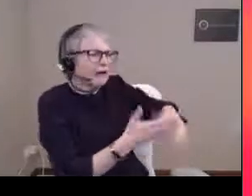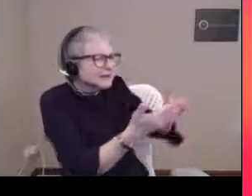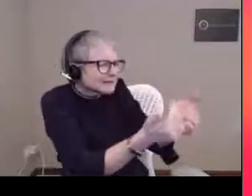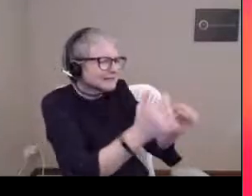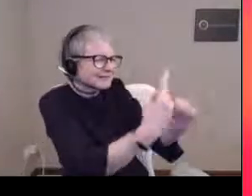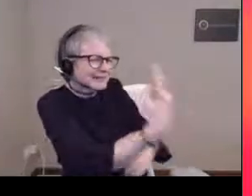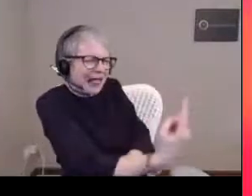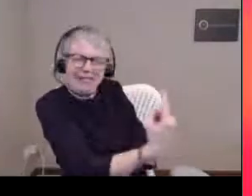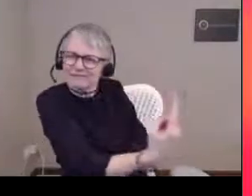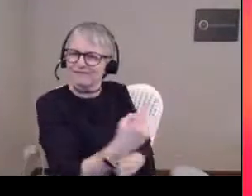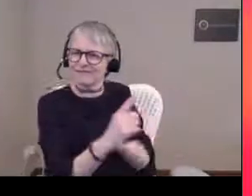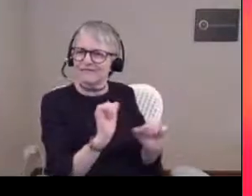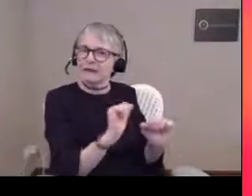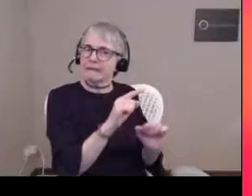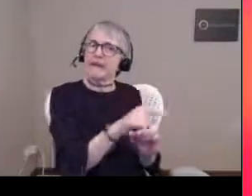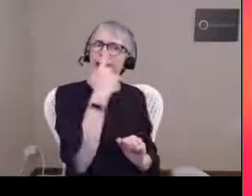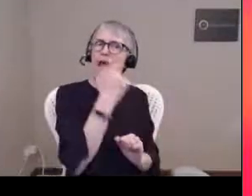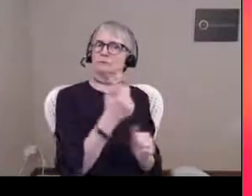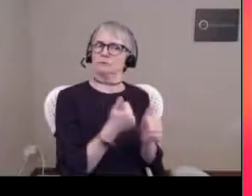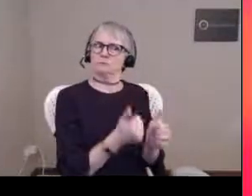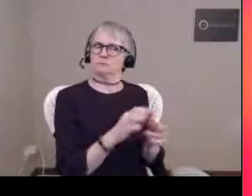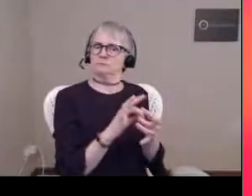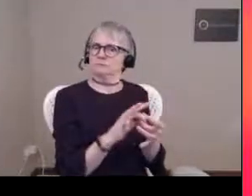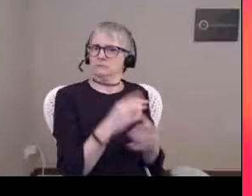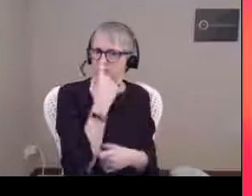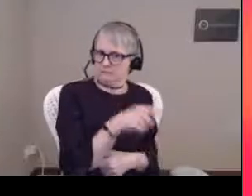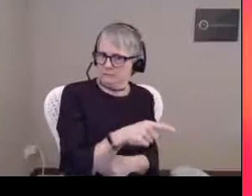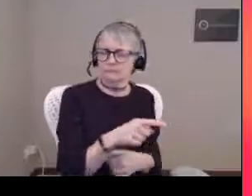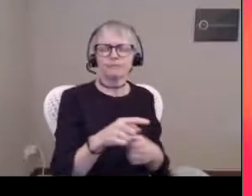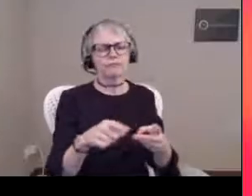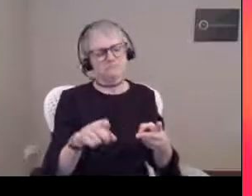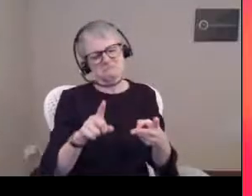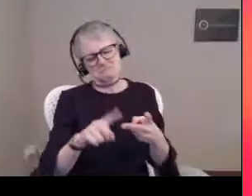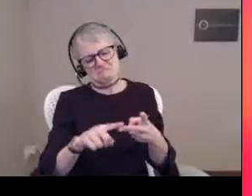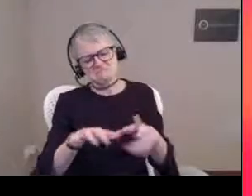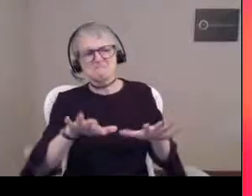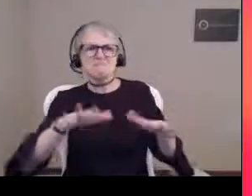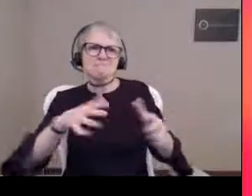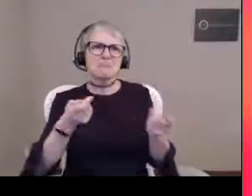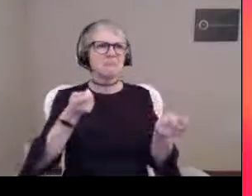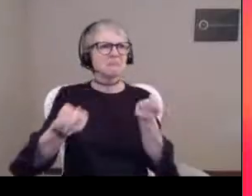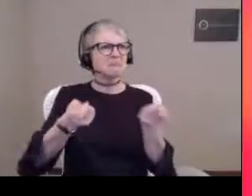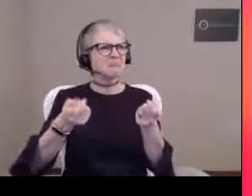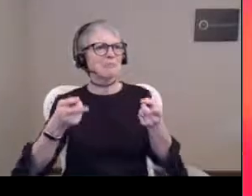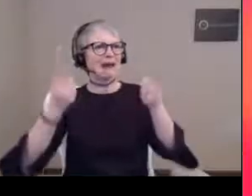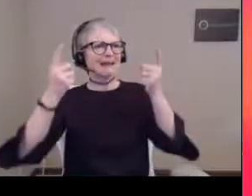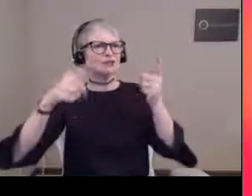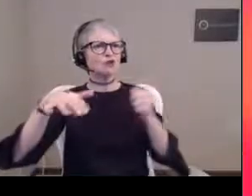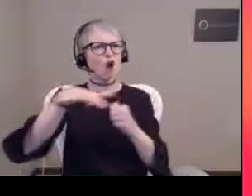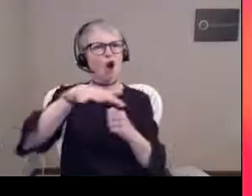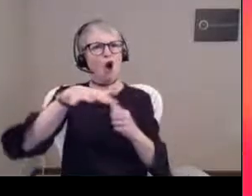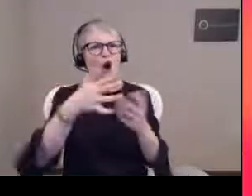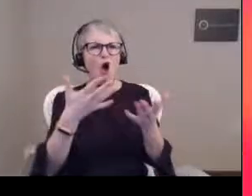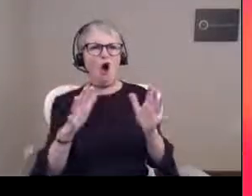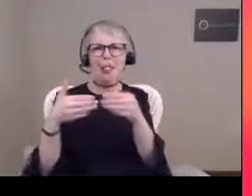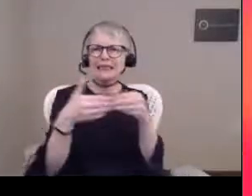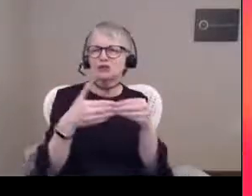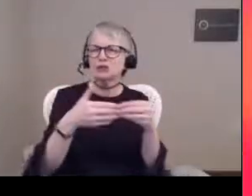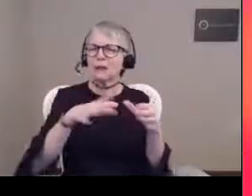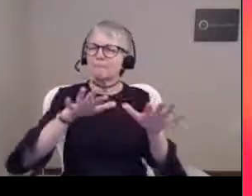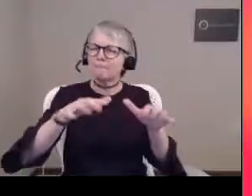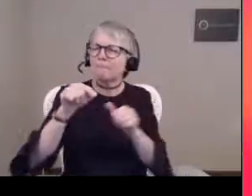business still. And then if you've got sort of the mid-level management positions that maybe, or into sort of leadership focused opportunities